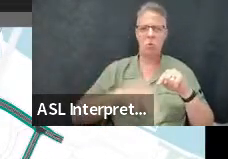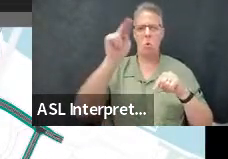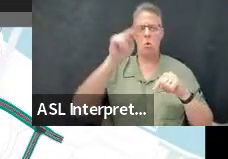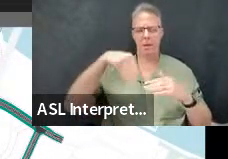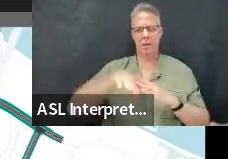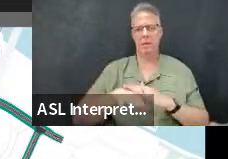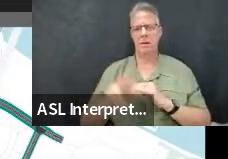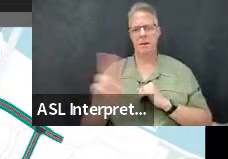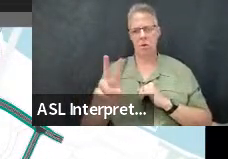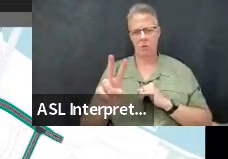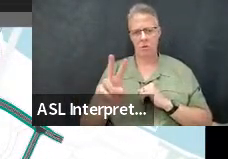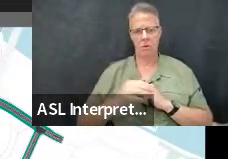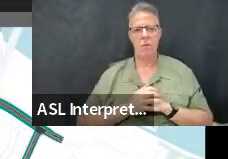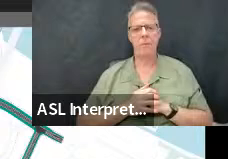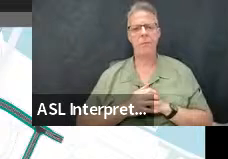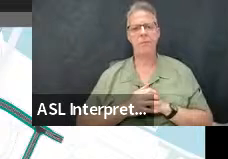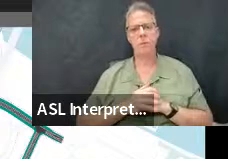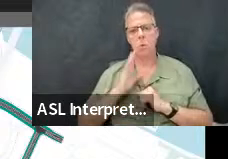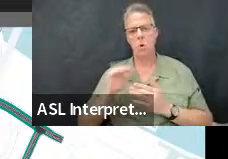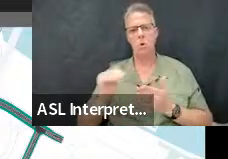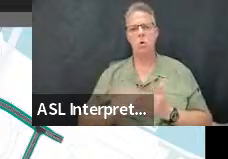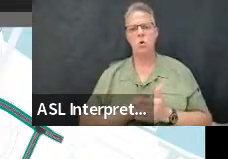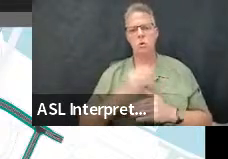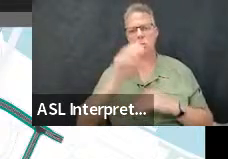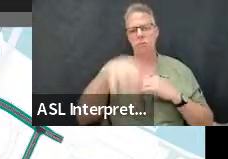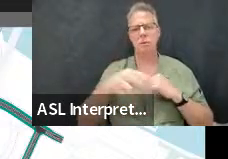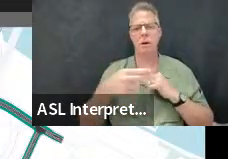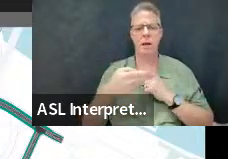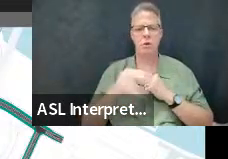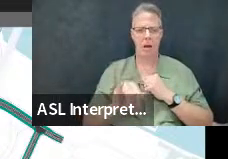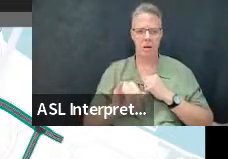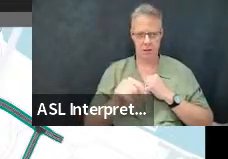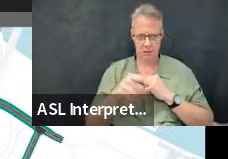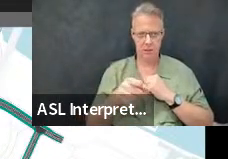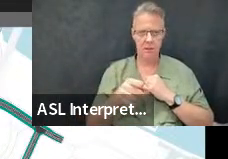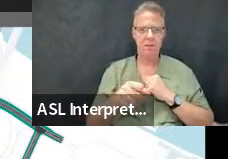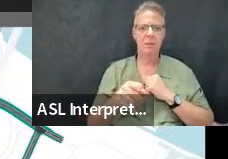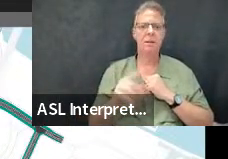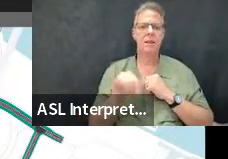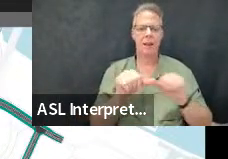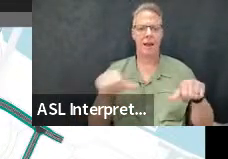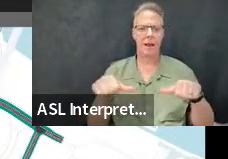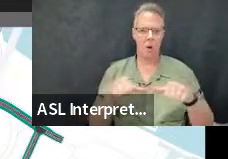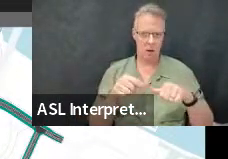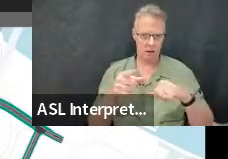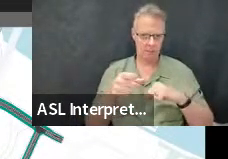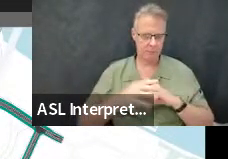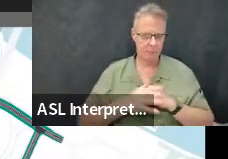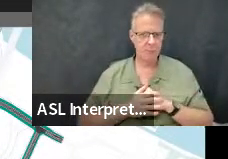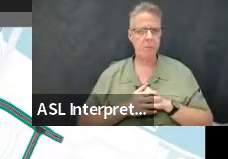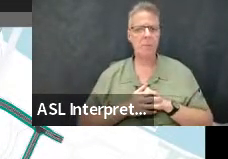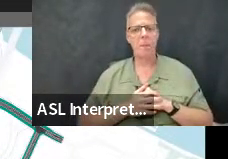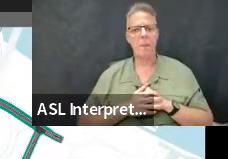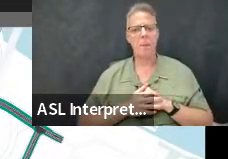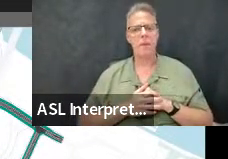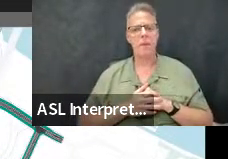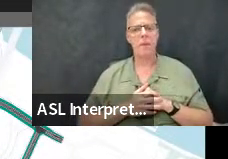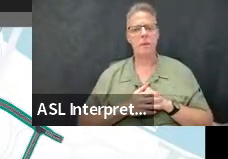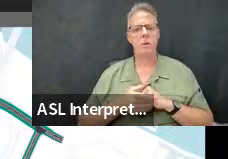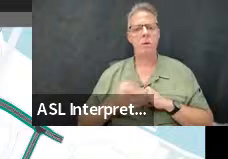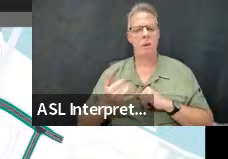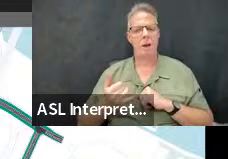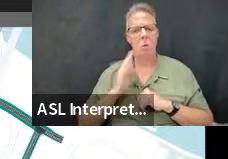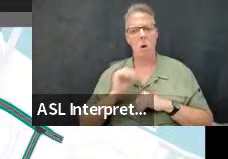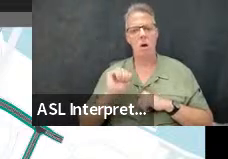Vancouver with a new station on Hayden Island in this area. We're also looking at active